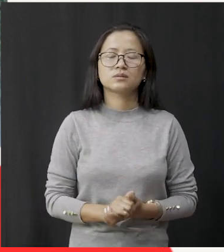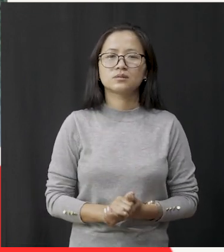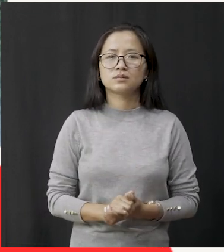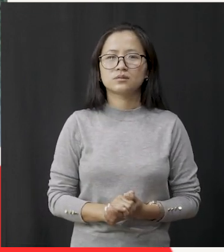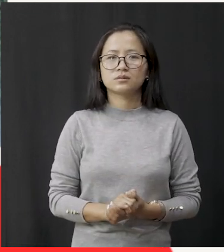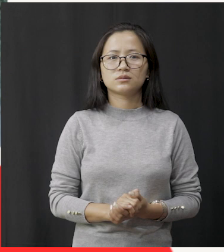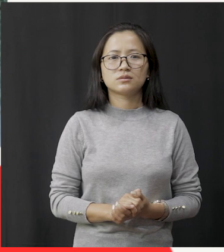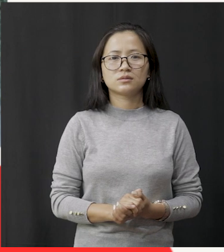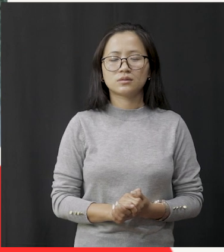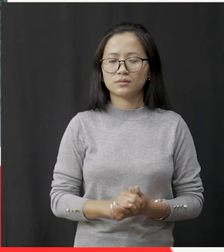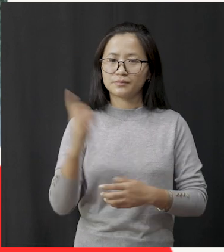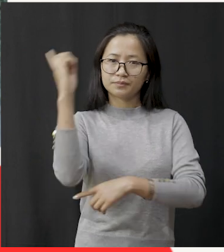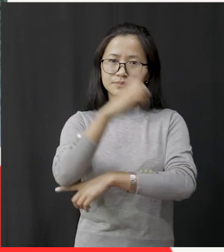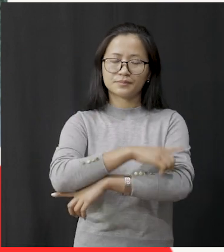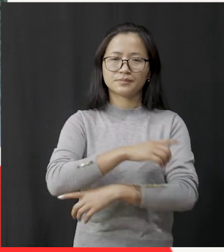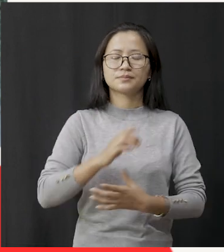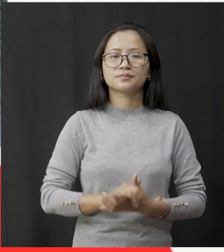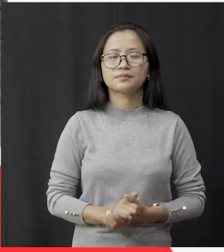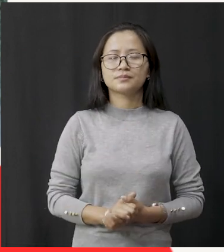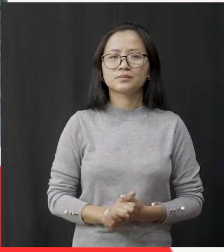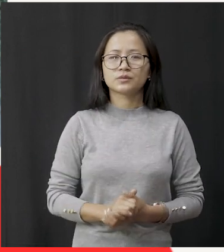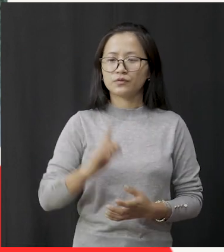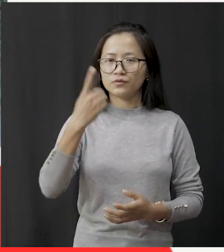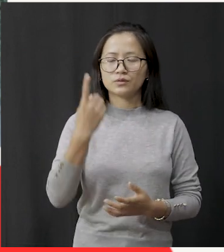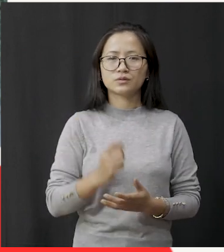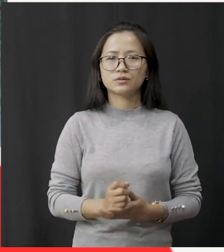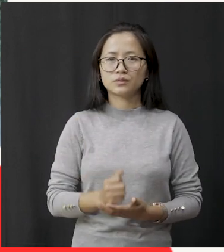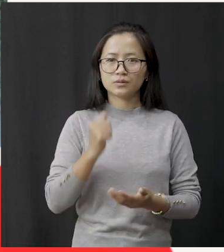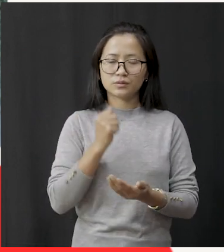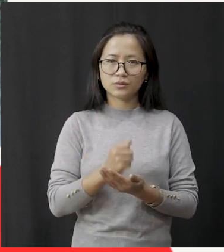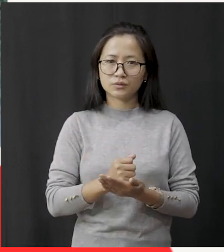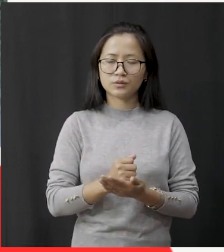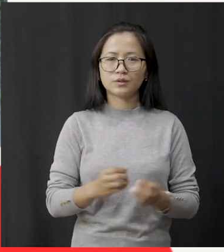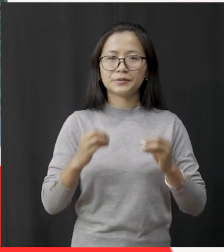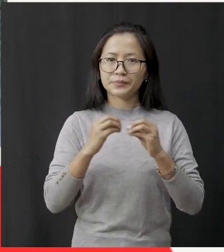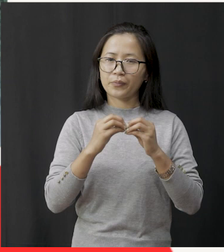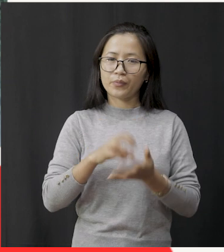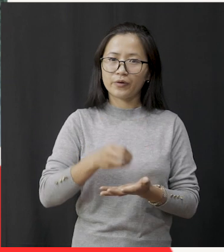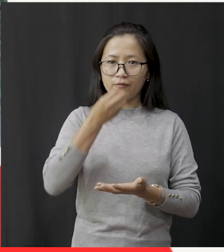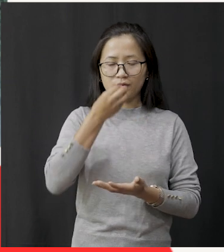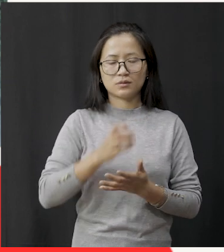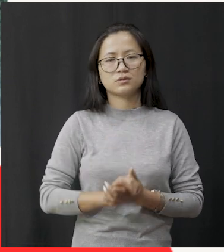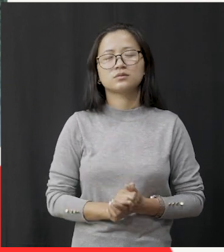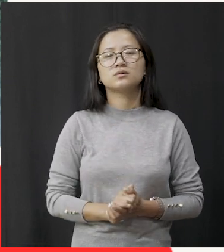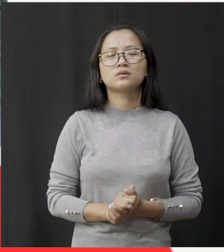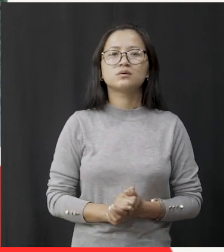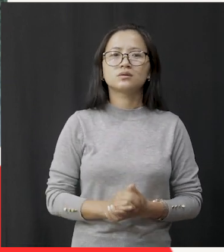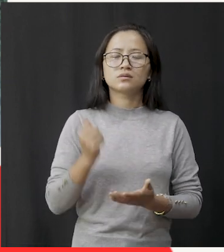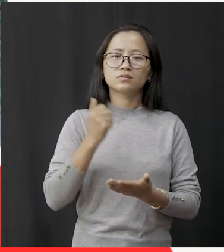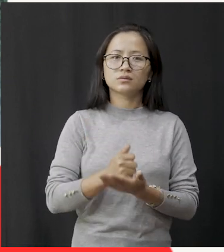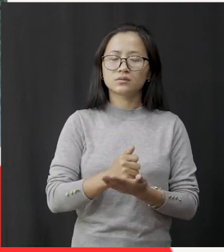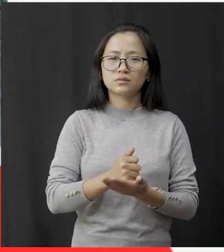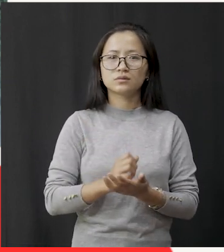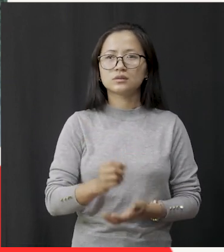should eat 3 meals in a day. So the first meal should be breakfast. And for breakfast, we